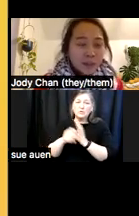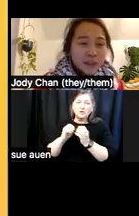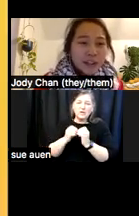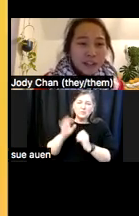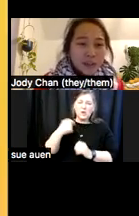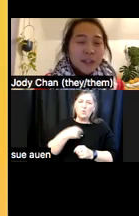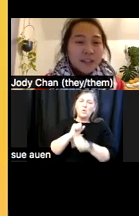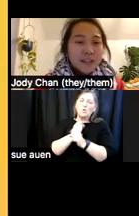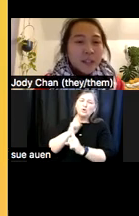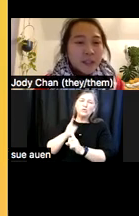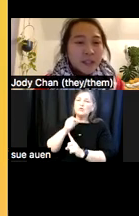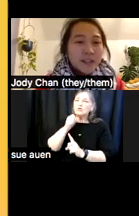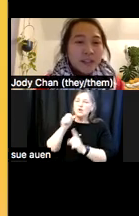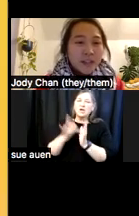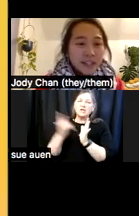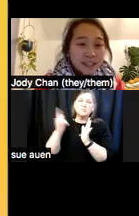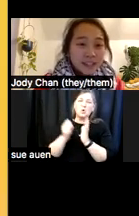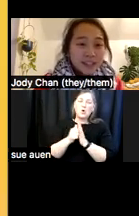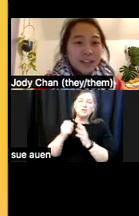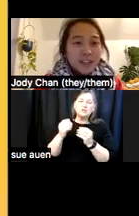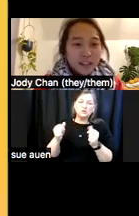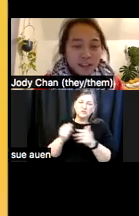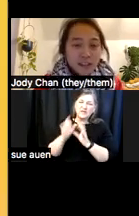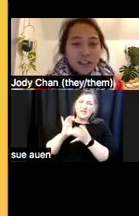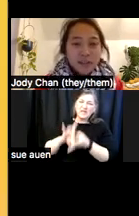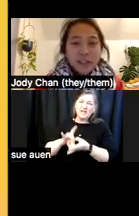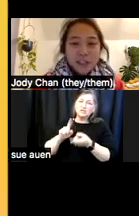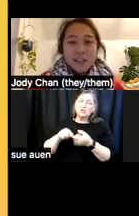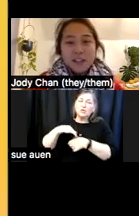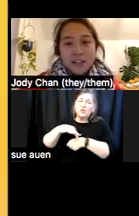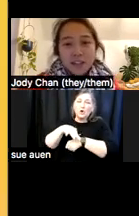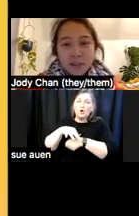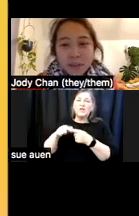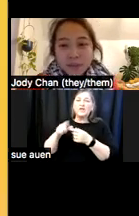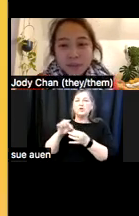work towards non-exploitative solutions that reconnect us to the earth and to each other.